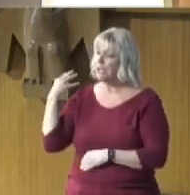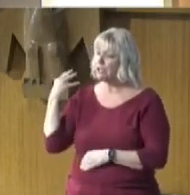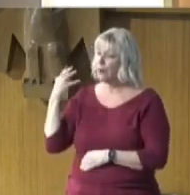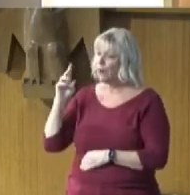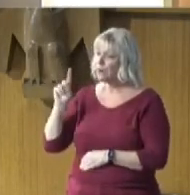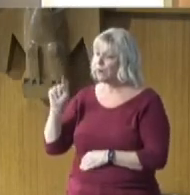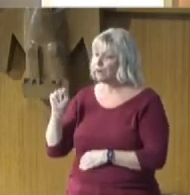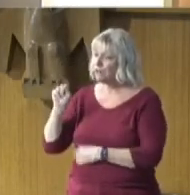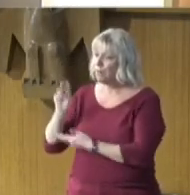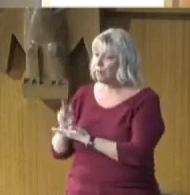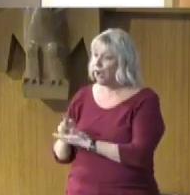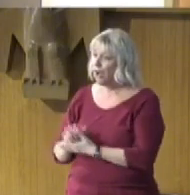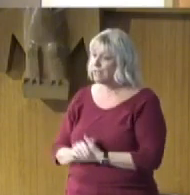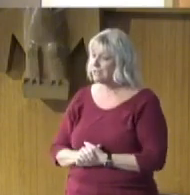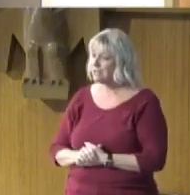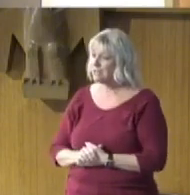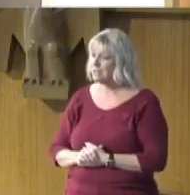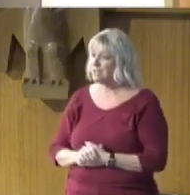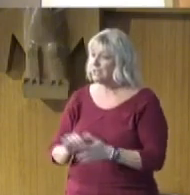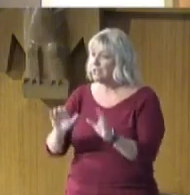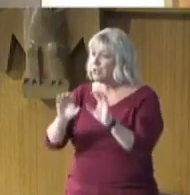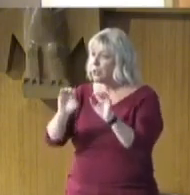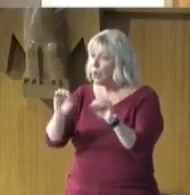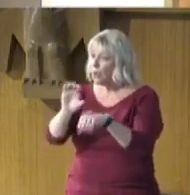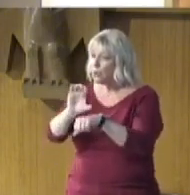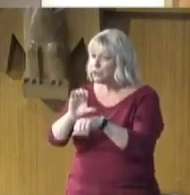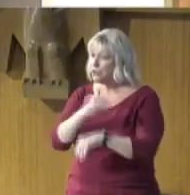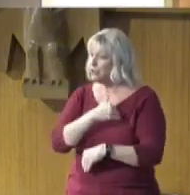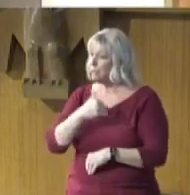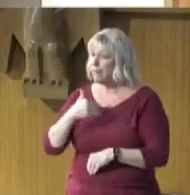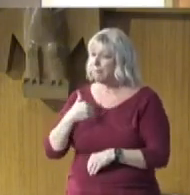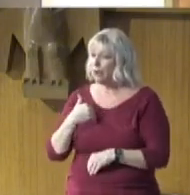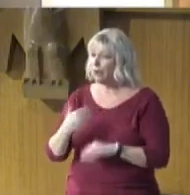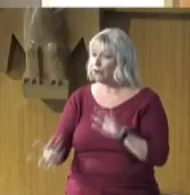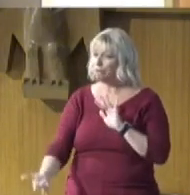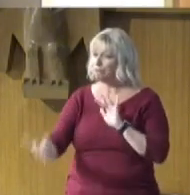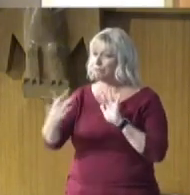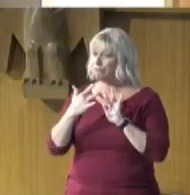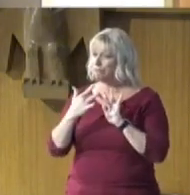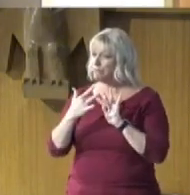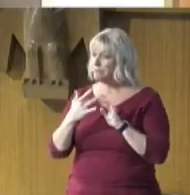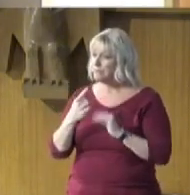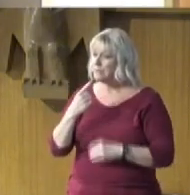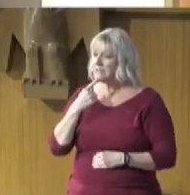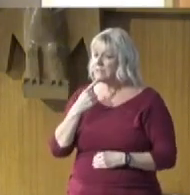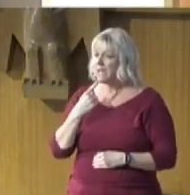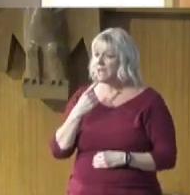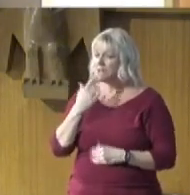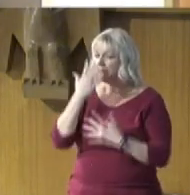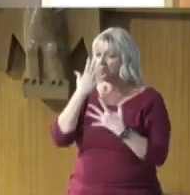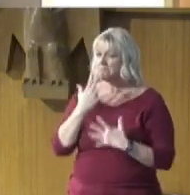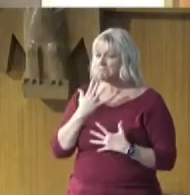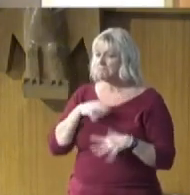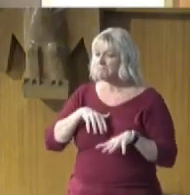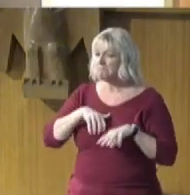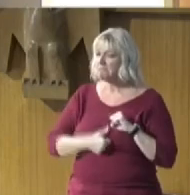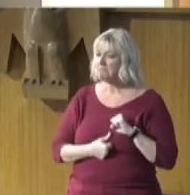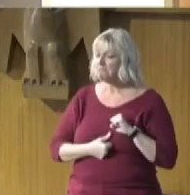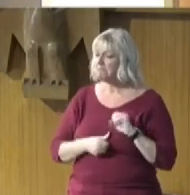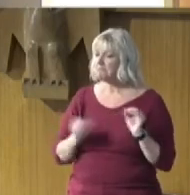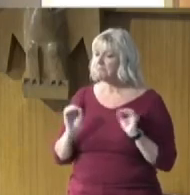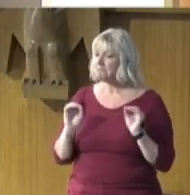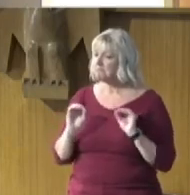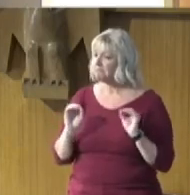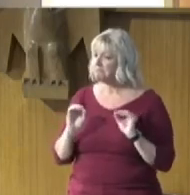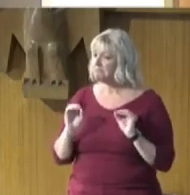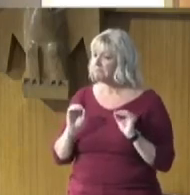lost, there wasn't one of my church members who reached out to me and said they were dealing with heartache. I